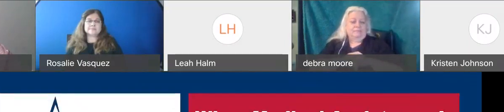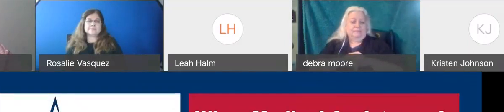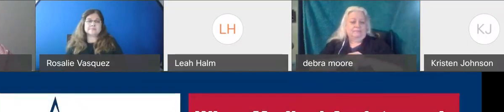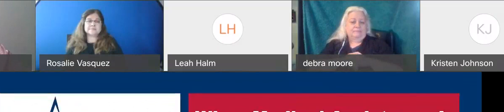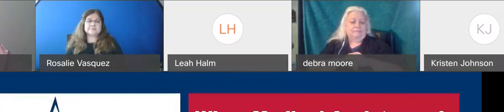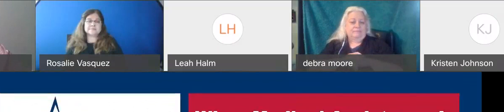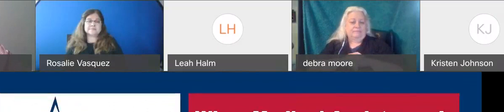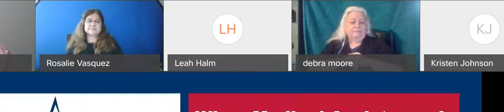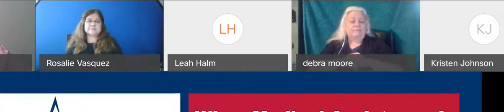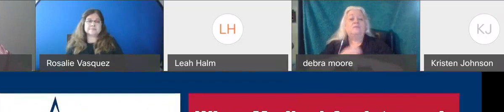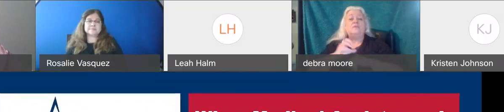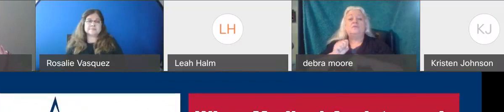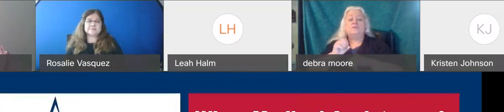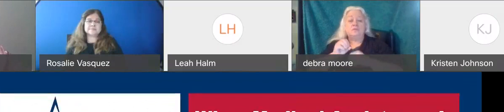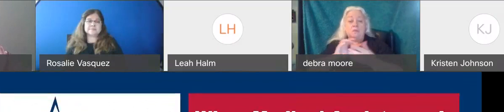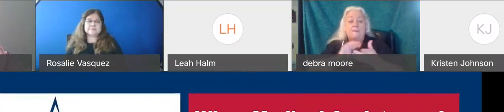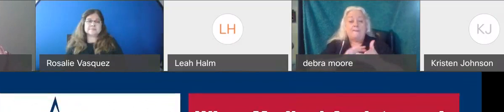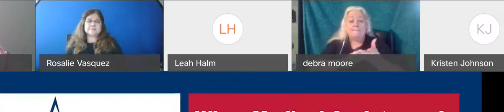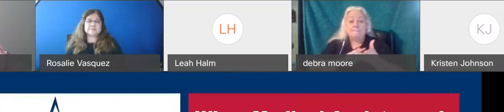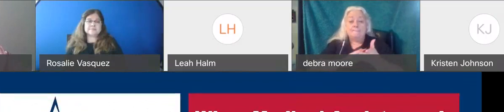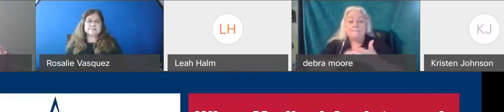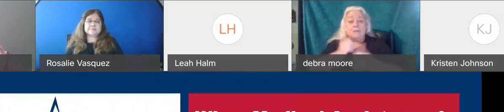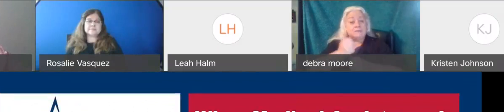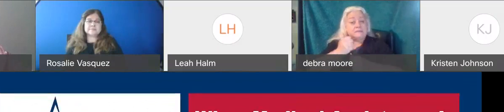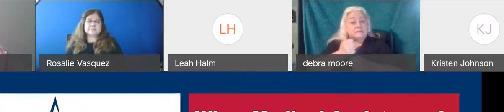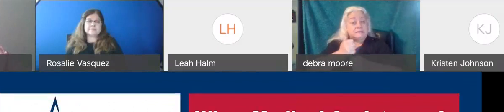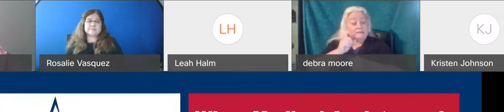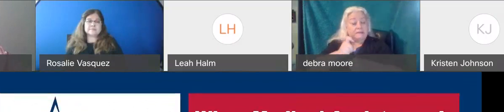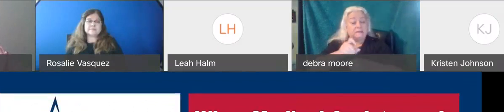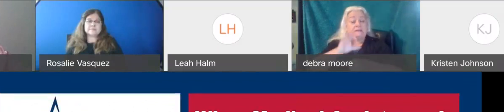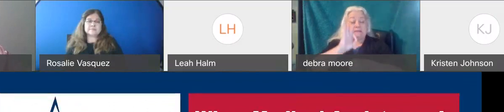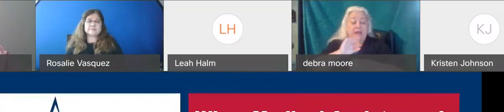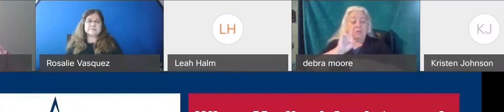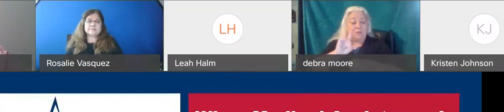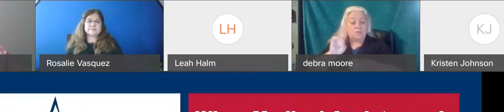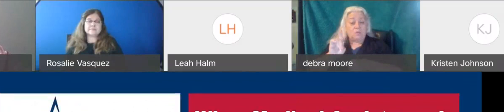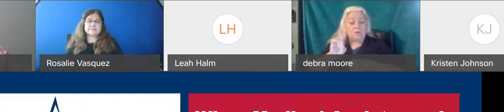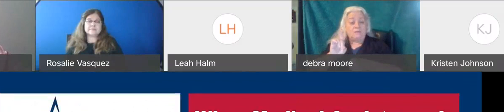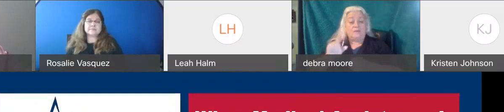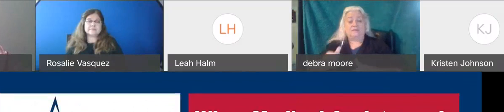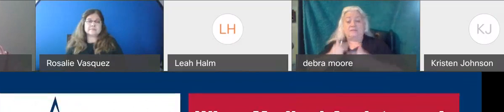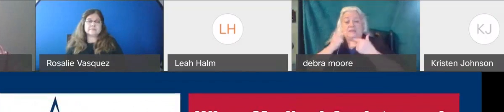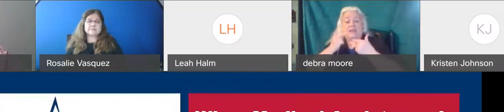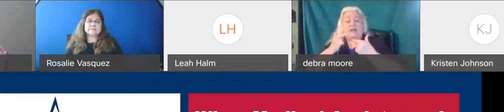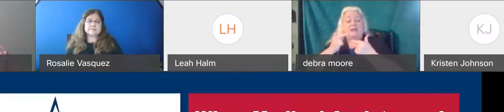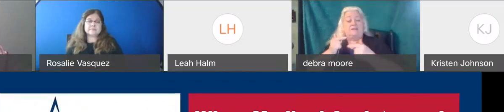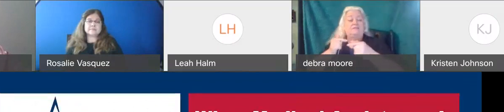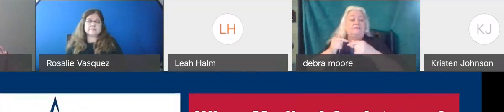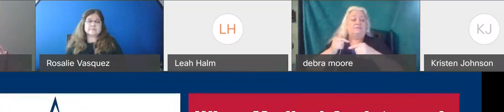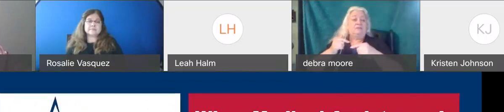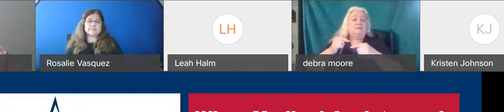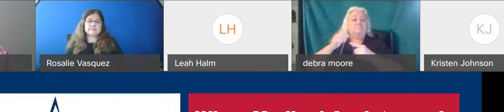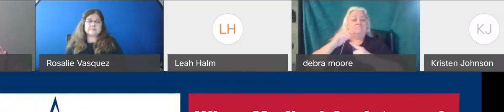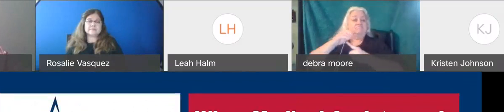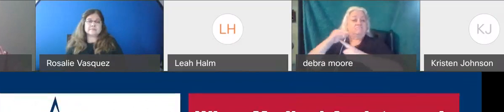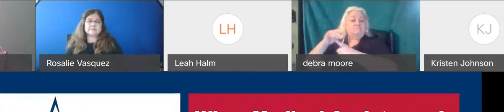So when medical assistance is needed, there's 911 Lifeline law. So in 2001, Texas passed this law, which